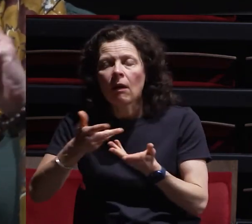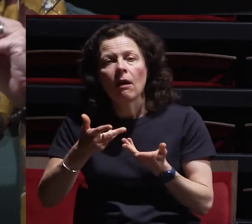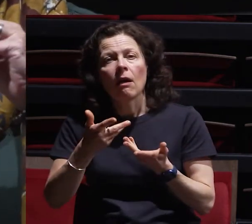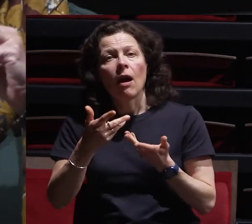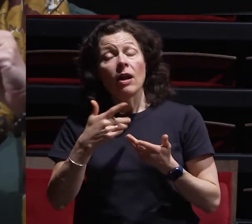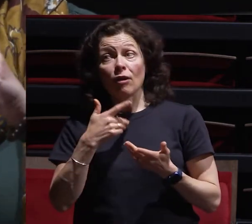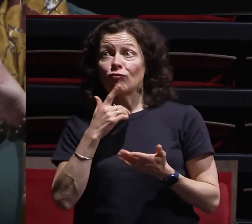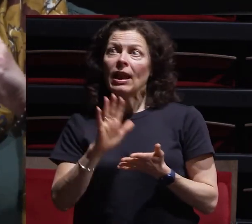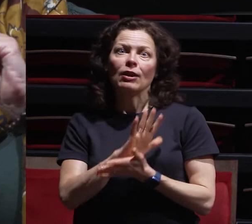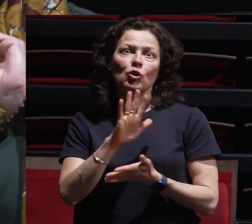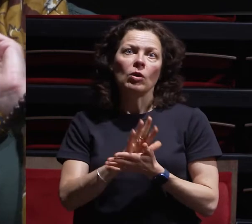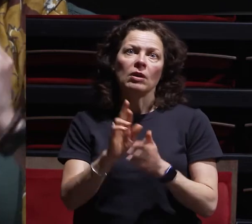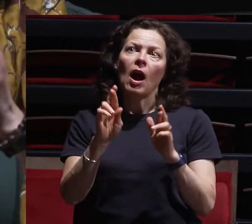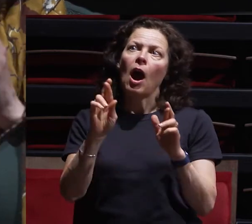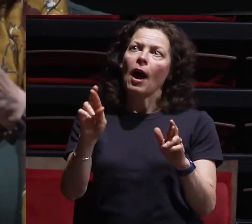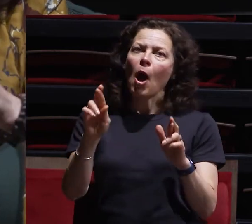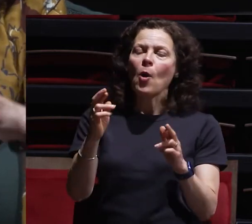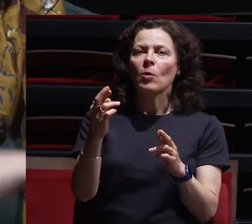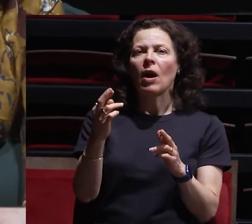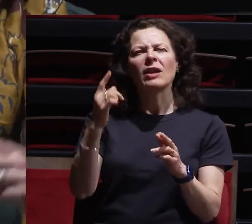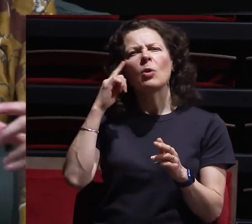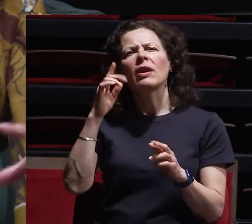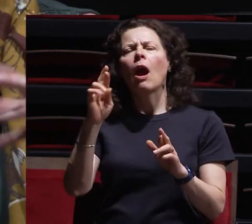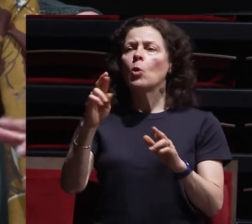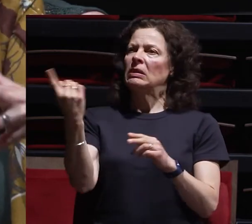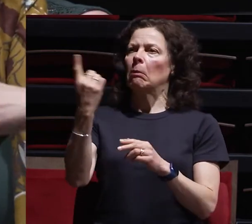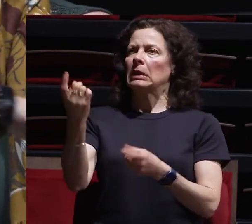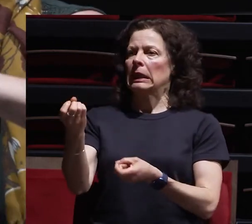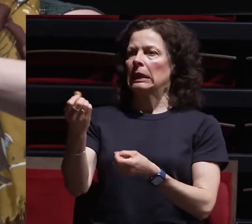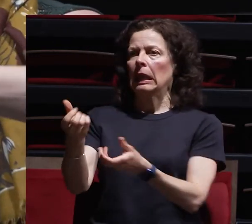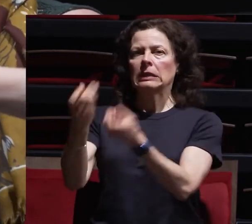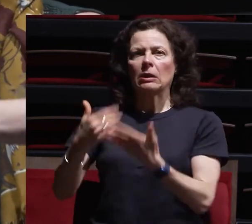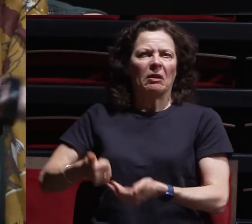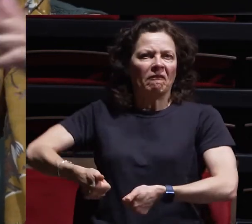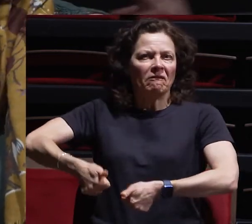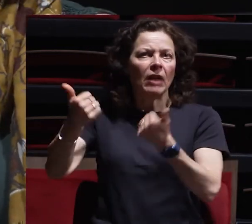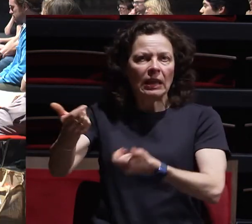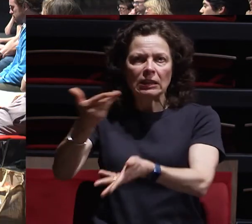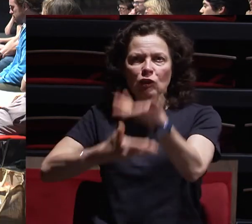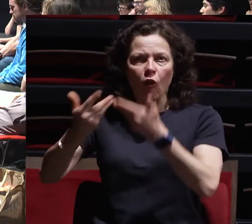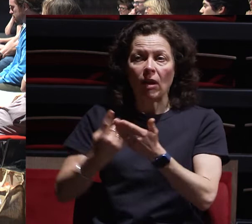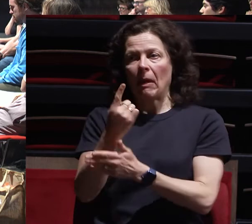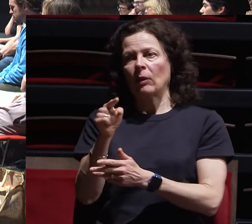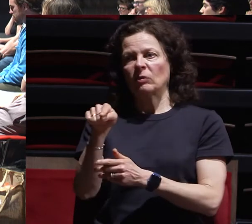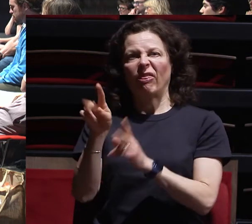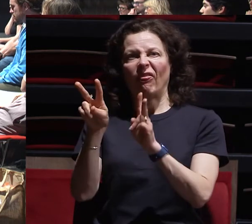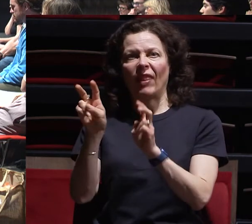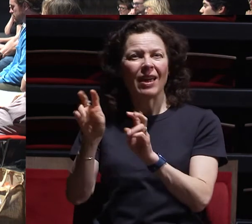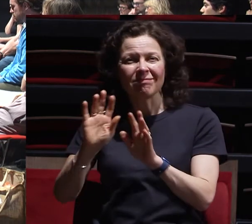quite careful about not having too particular. I mean, of course, there's some things I'm like, I really hope someone tells me a great story about, I don't know,